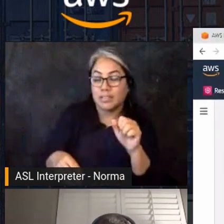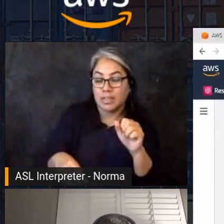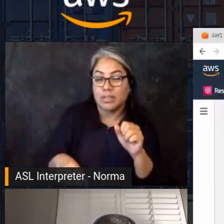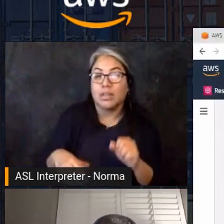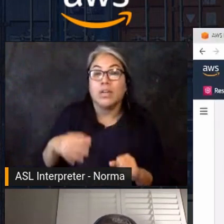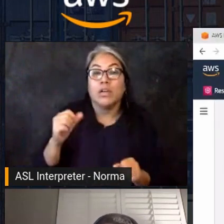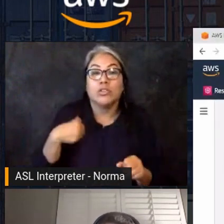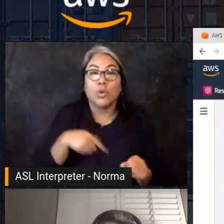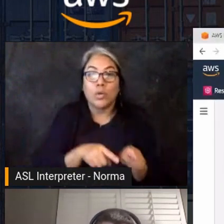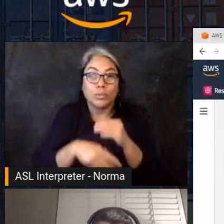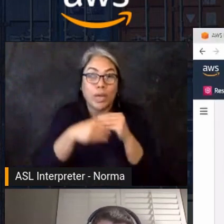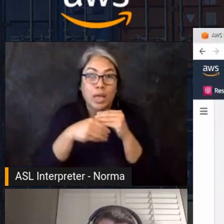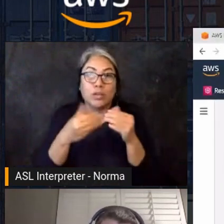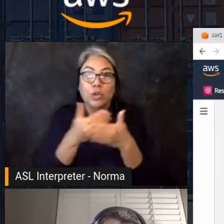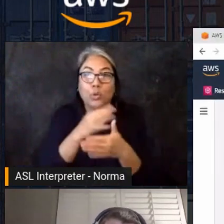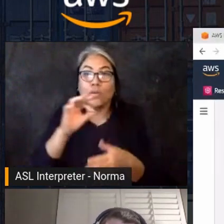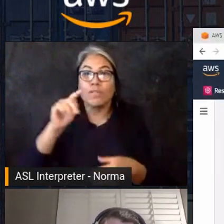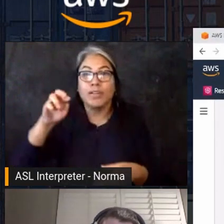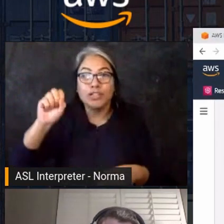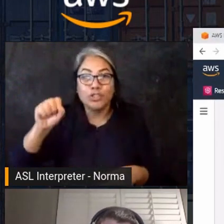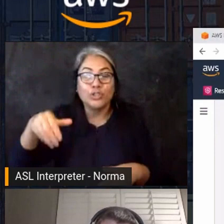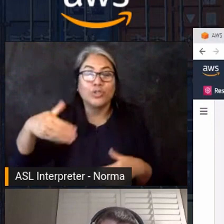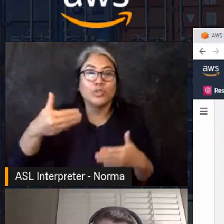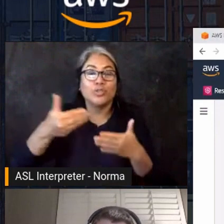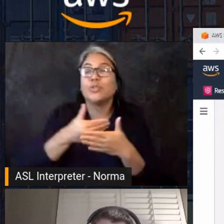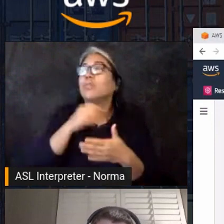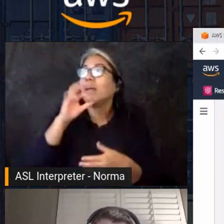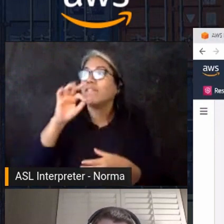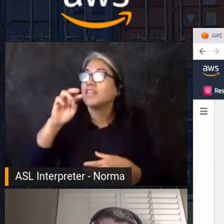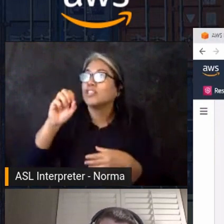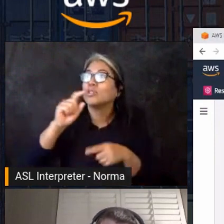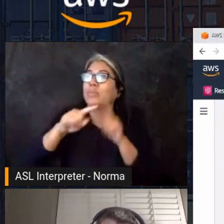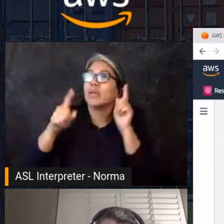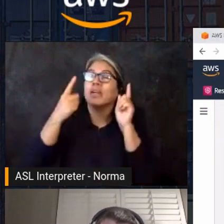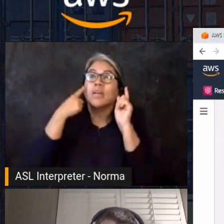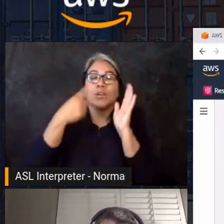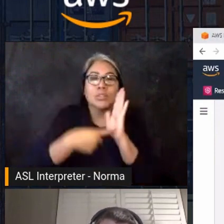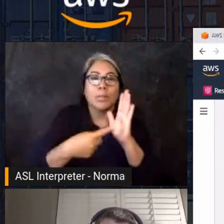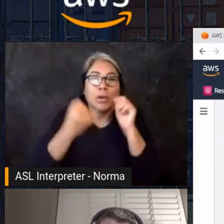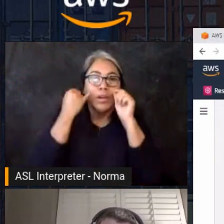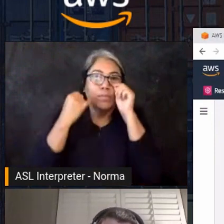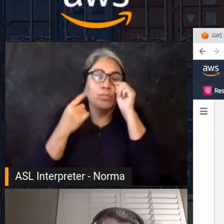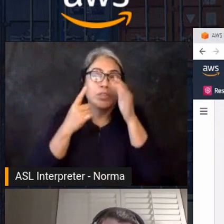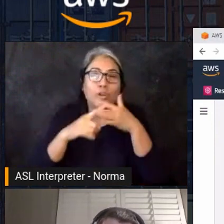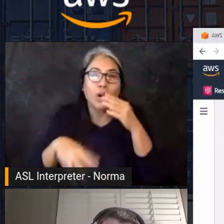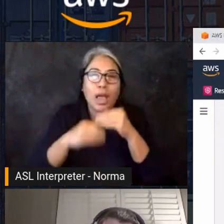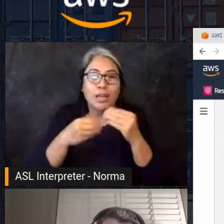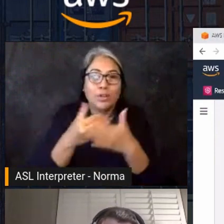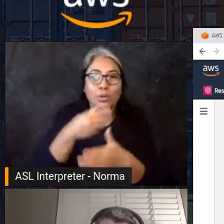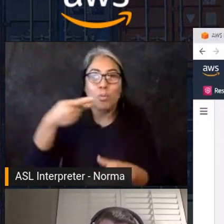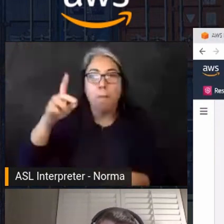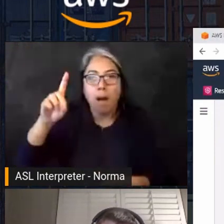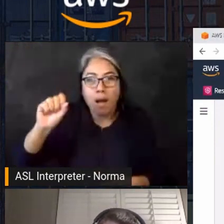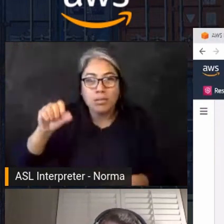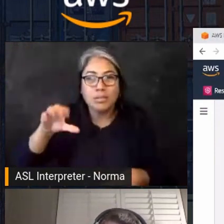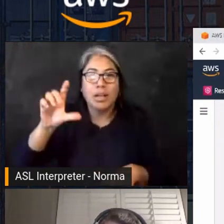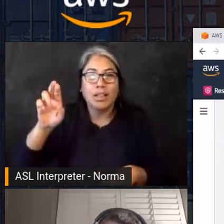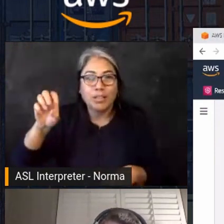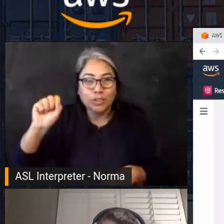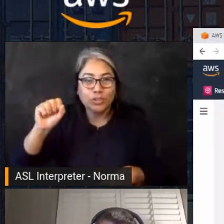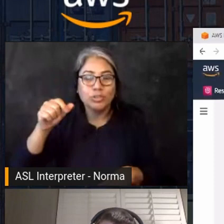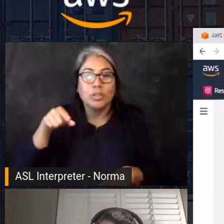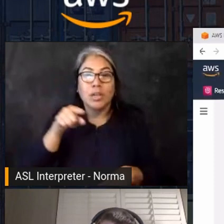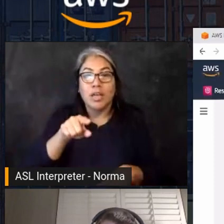as we add new, not features, but like let's say you start adding new pods, you start adding new clusters, these widgets